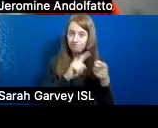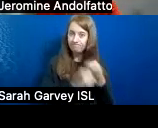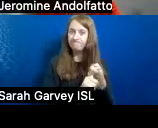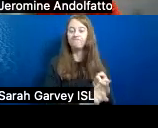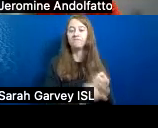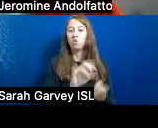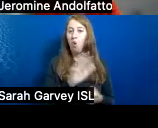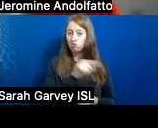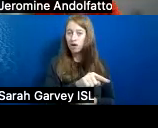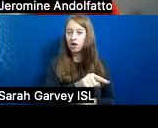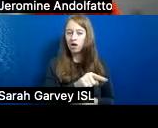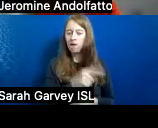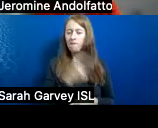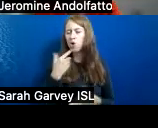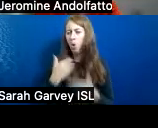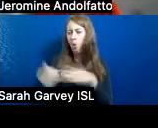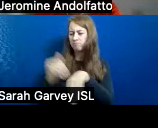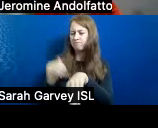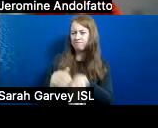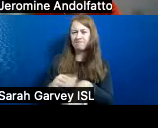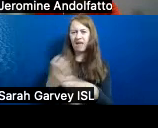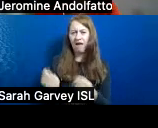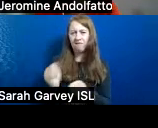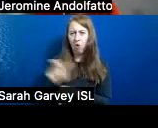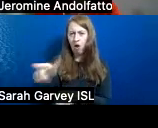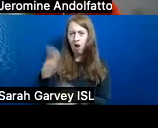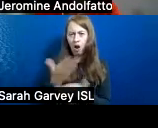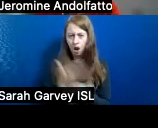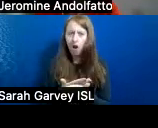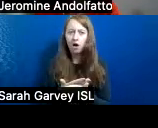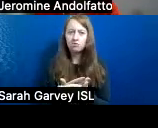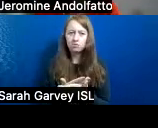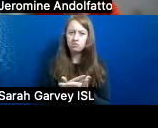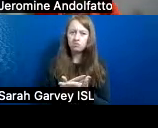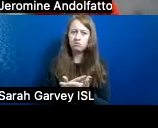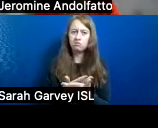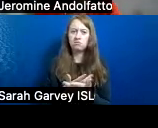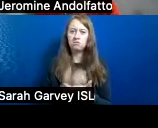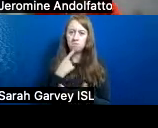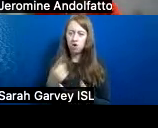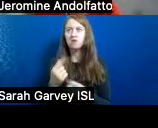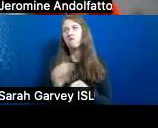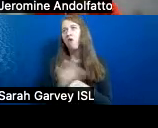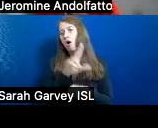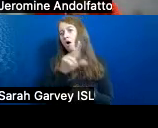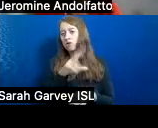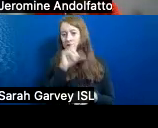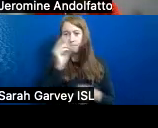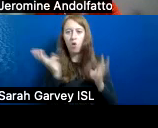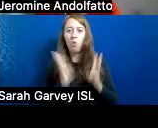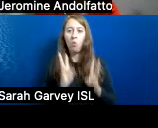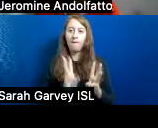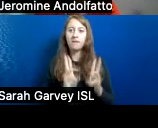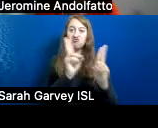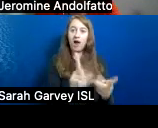had on legislation, in particular if it was advancing women's rights and gender equality. So